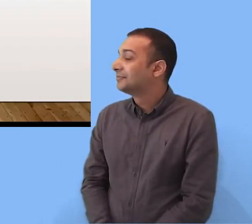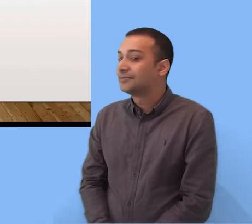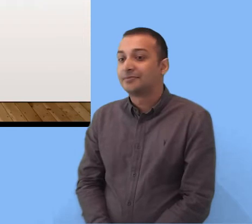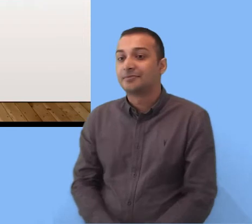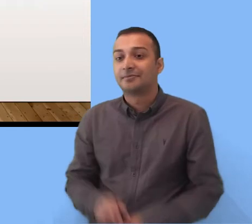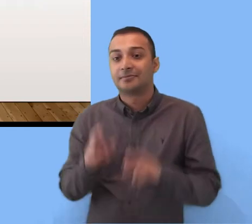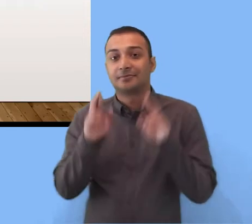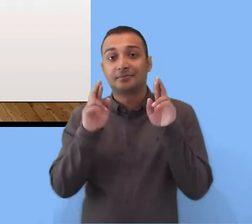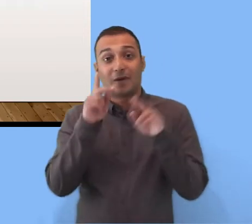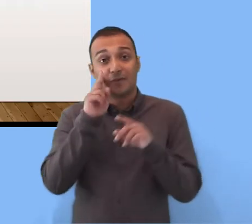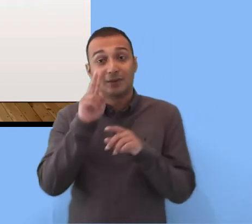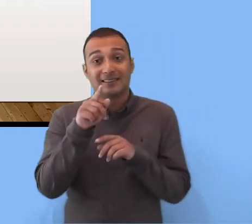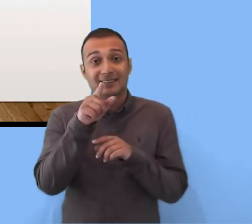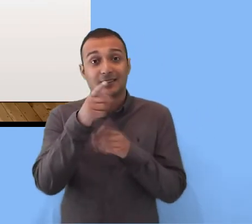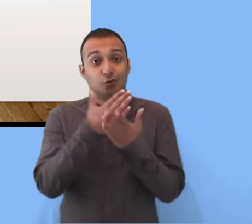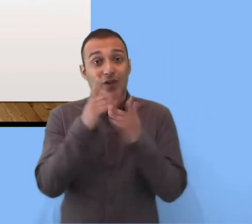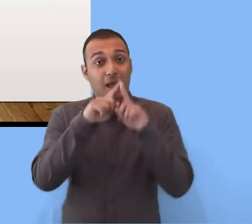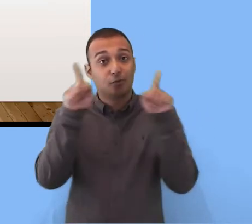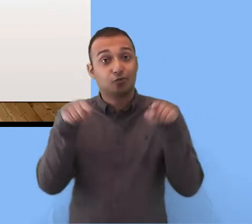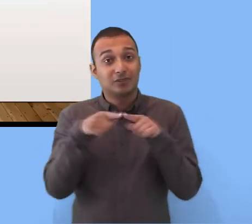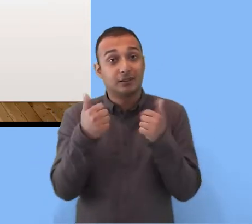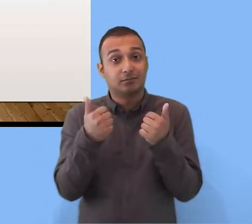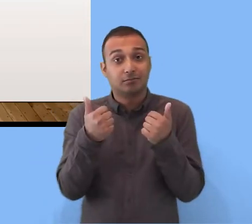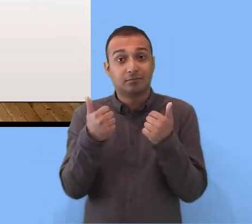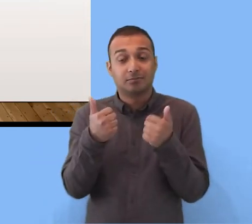shared screen. Can you see the shared screen?